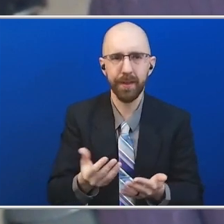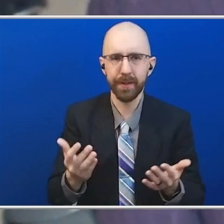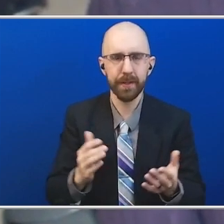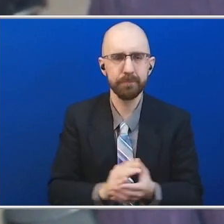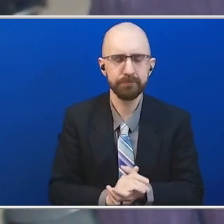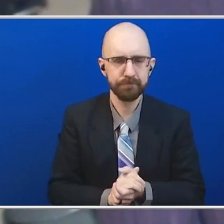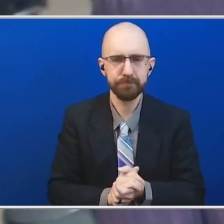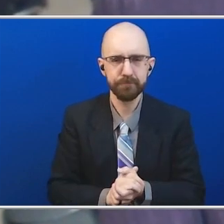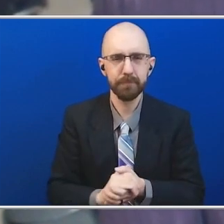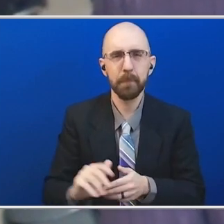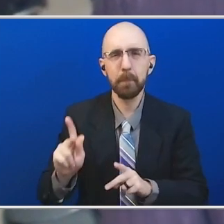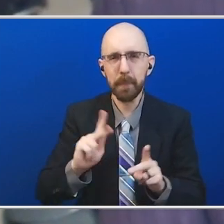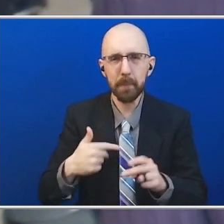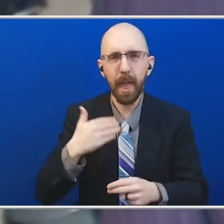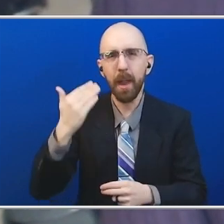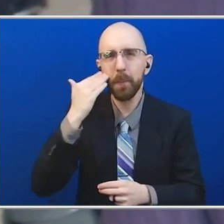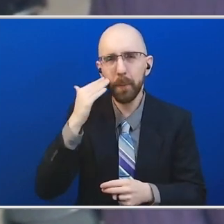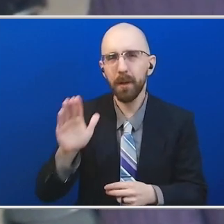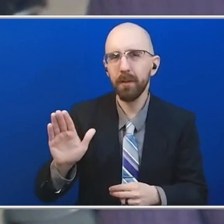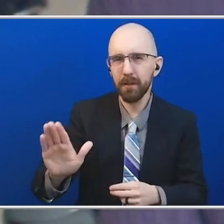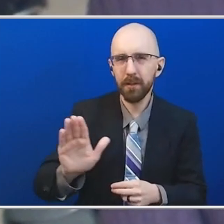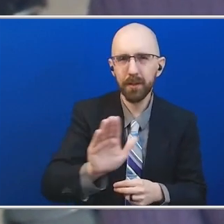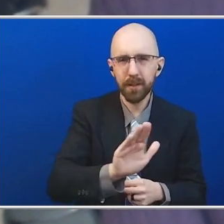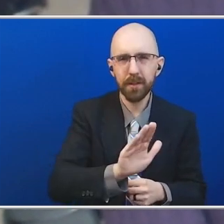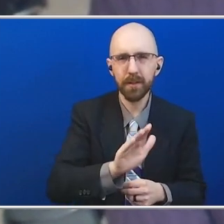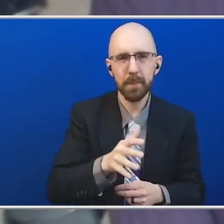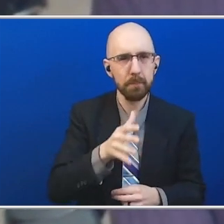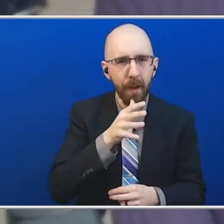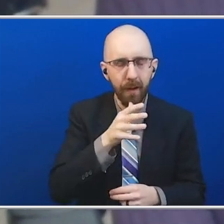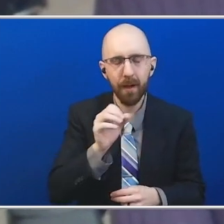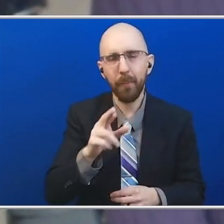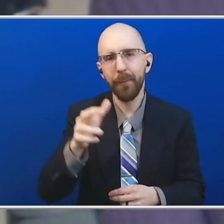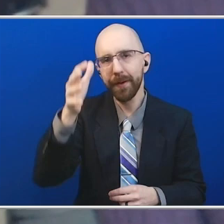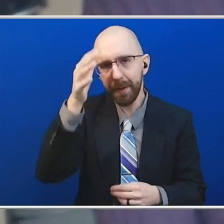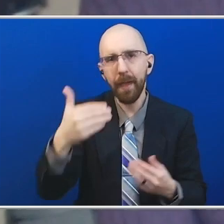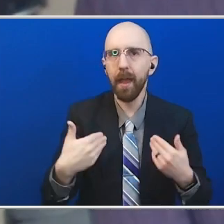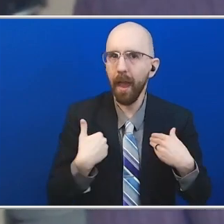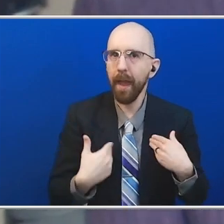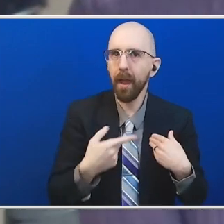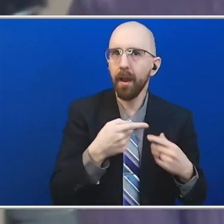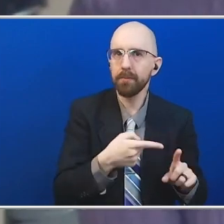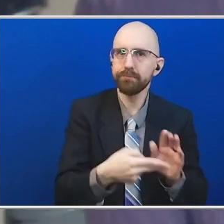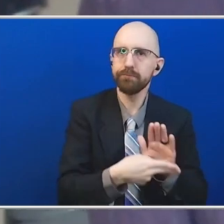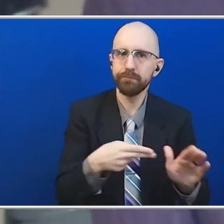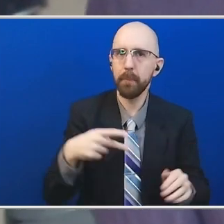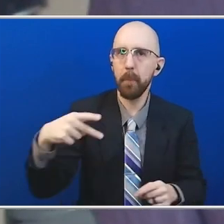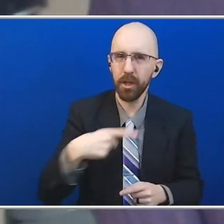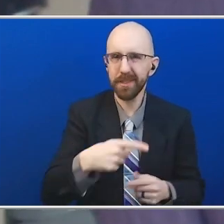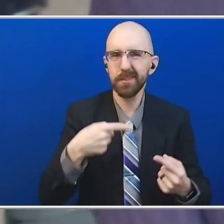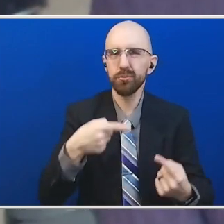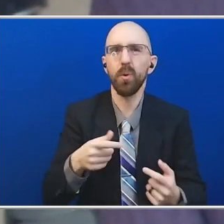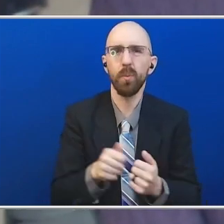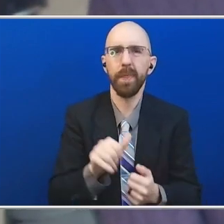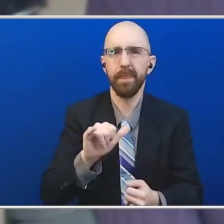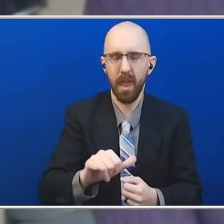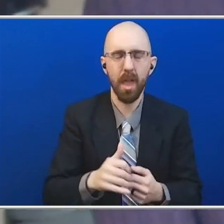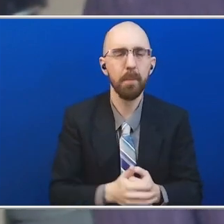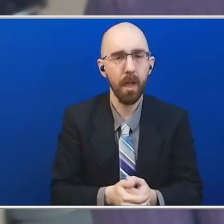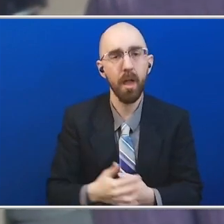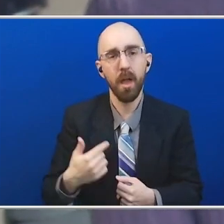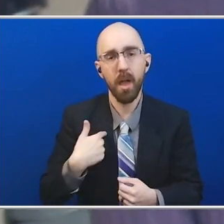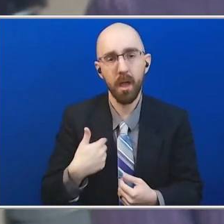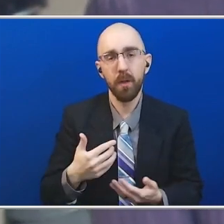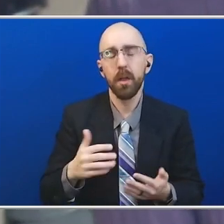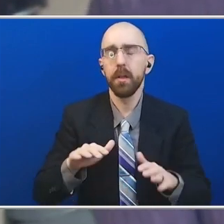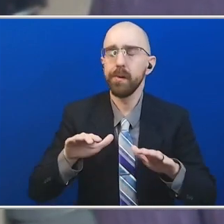I knew whose mom or dad had Parkinson's and they struggled with that. But I was very gentle with them,